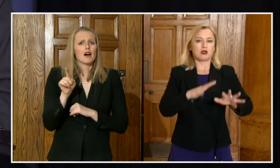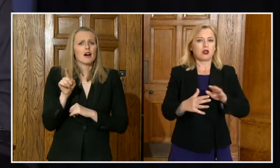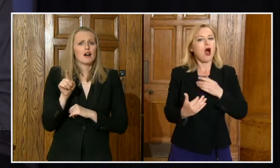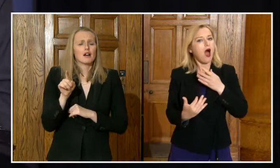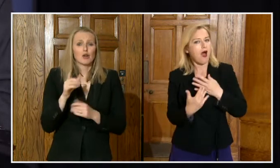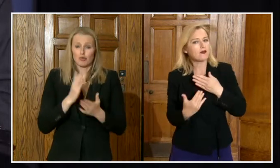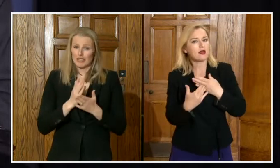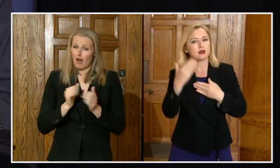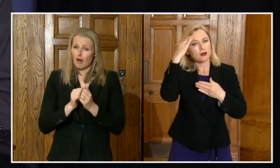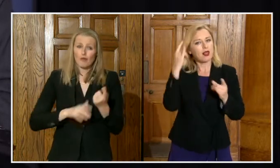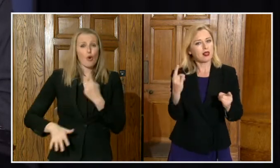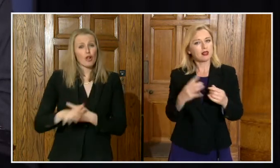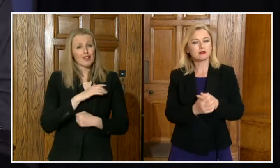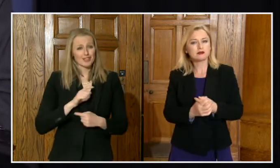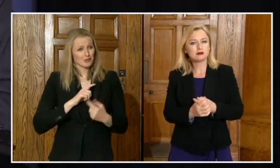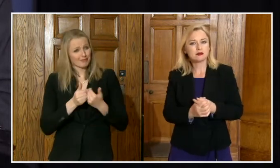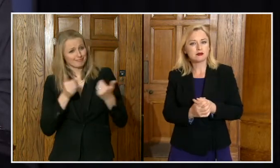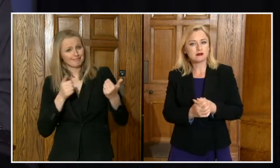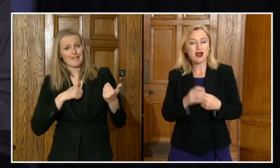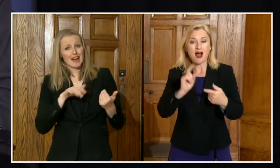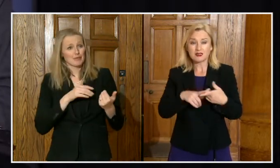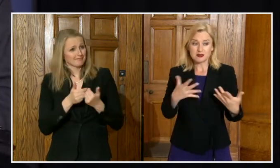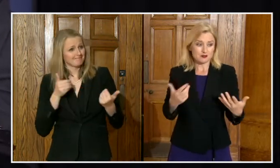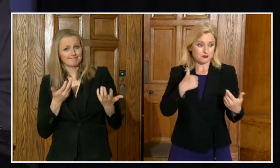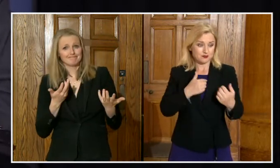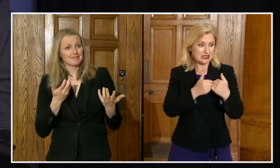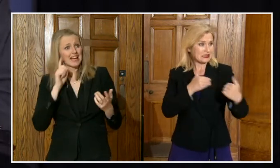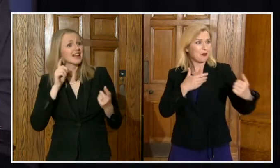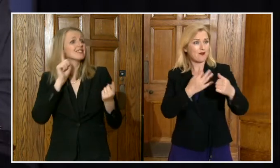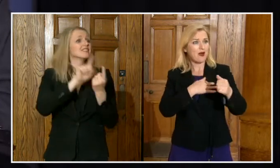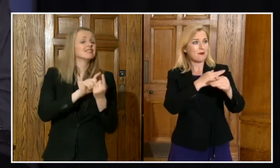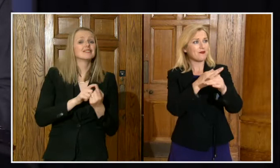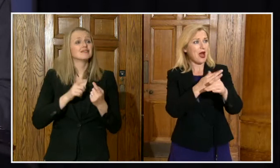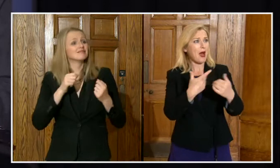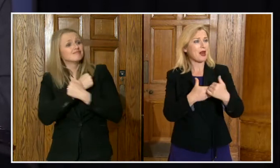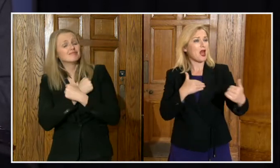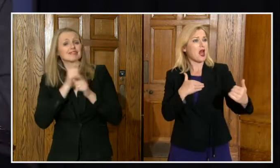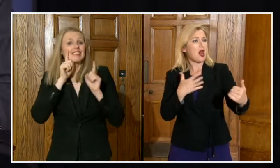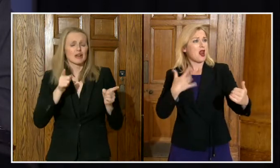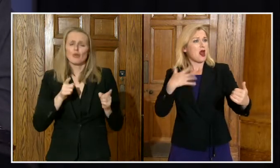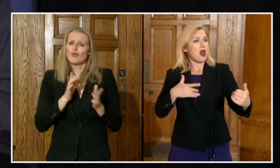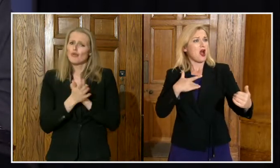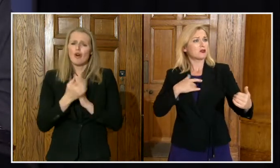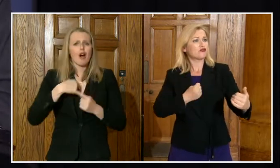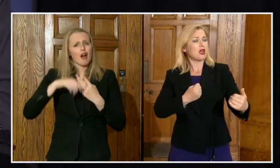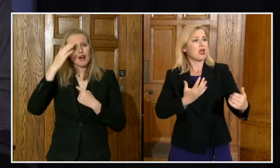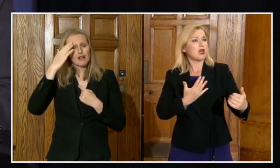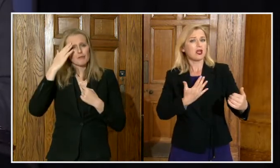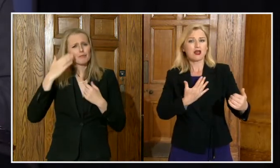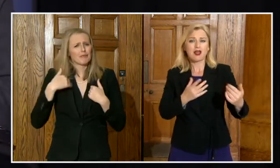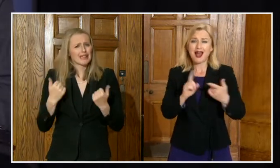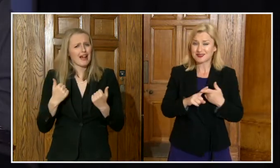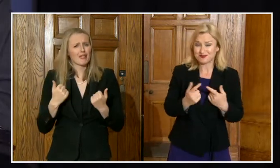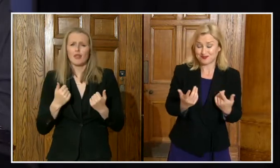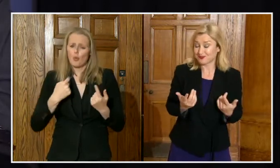trauma that has had on all of us who have been separated from families and friends, and being social creatures, that